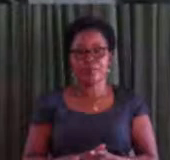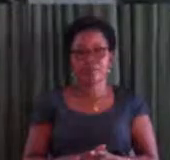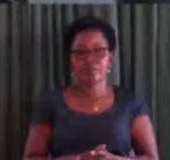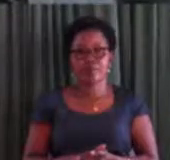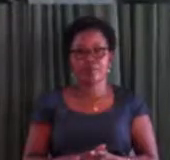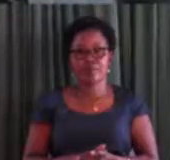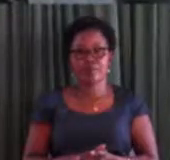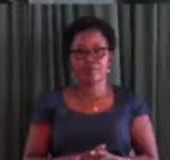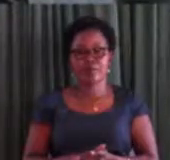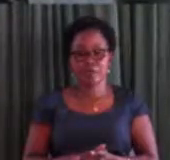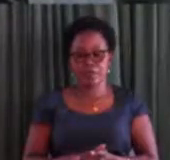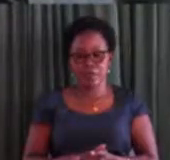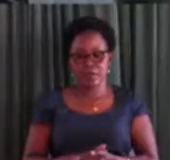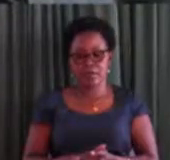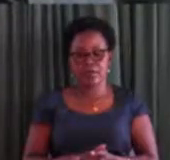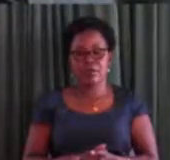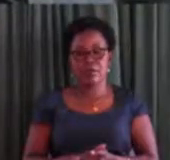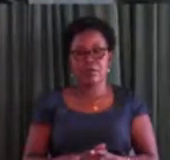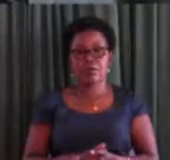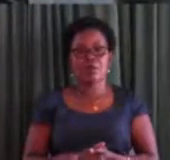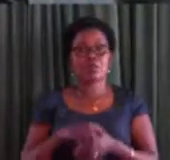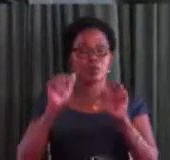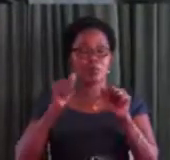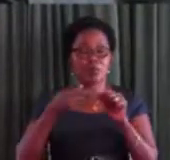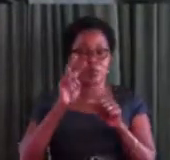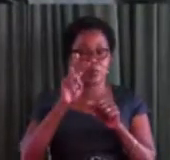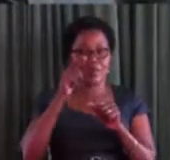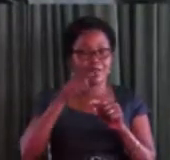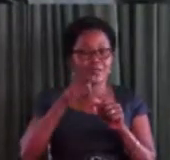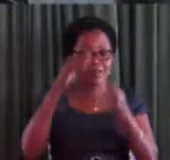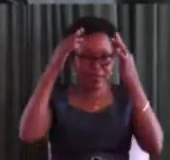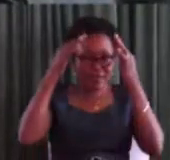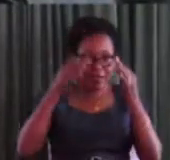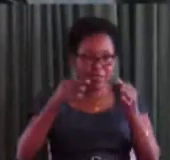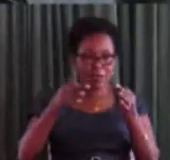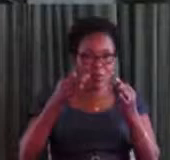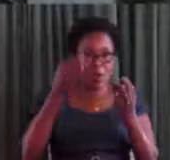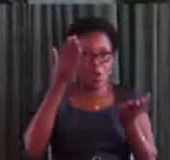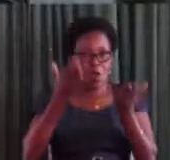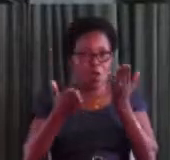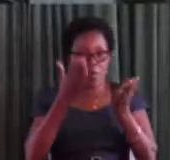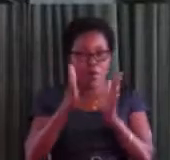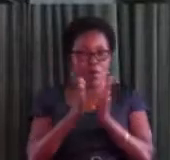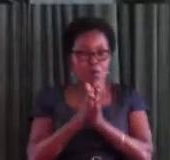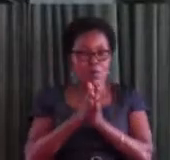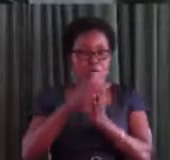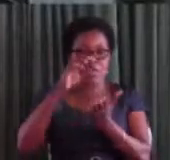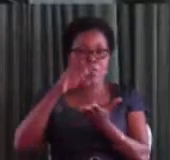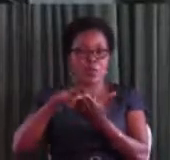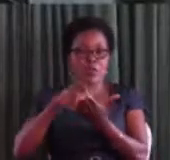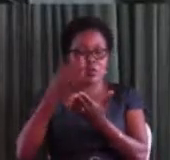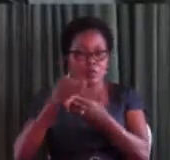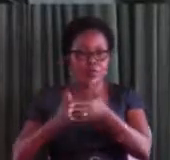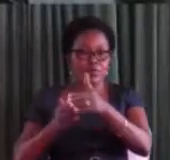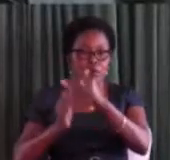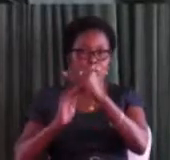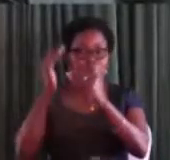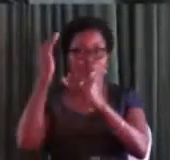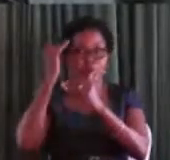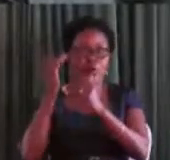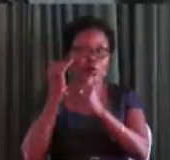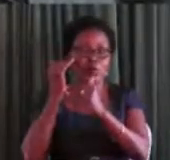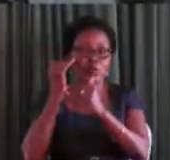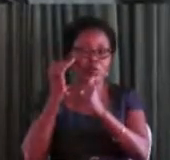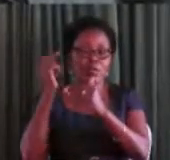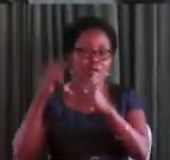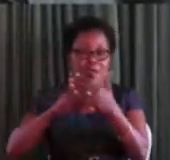that decision vis-a-vis the position of the the Supreme Court in